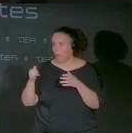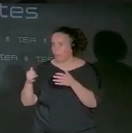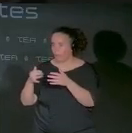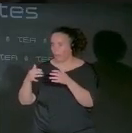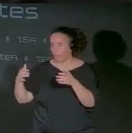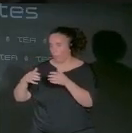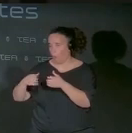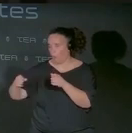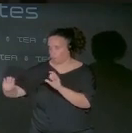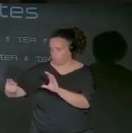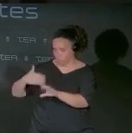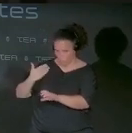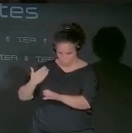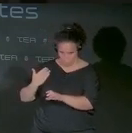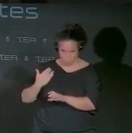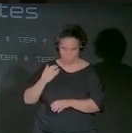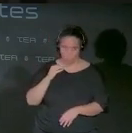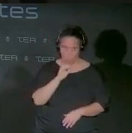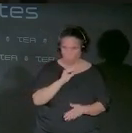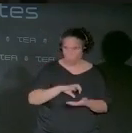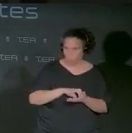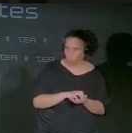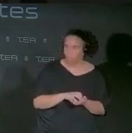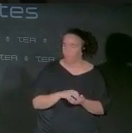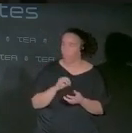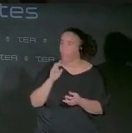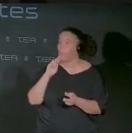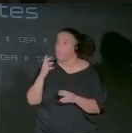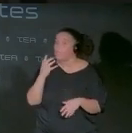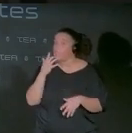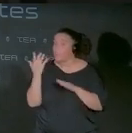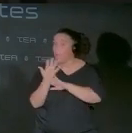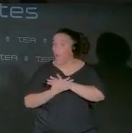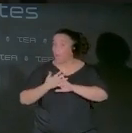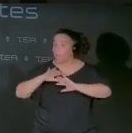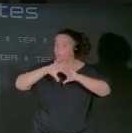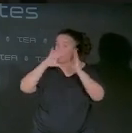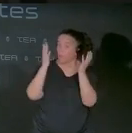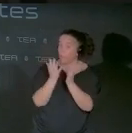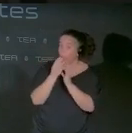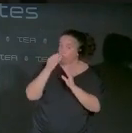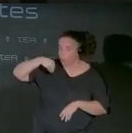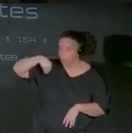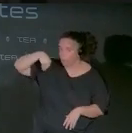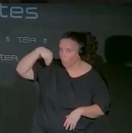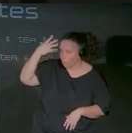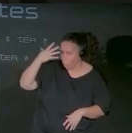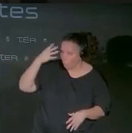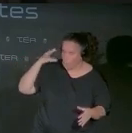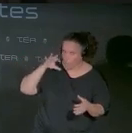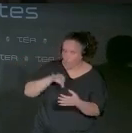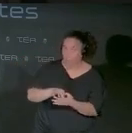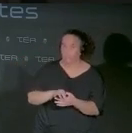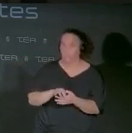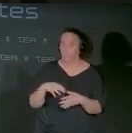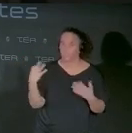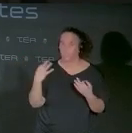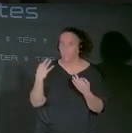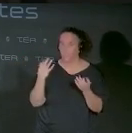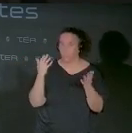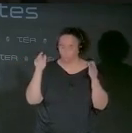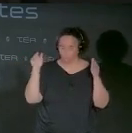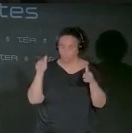discussed internationally. But when it comes to regulating, I'm not so sure we should be so far going at